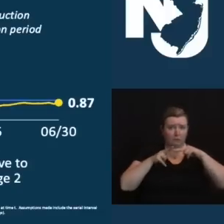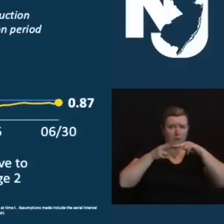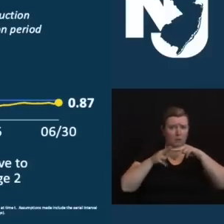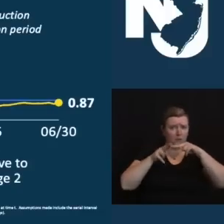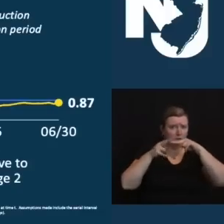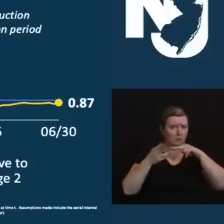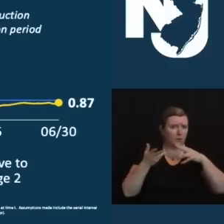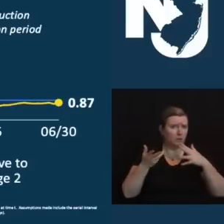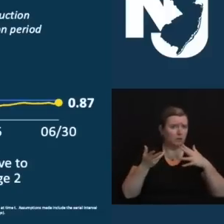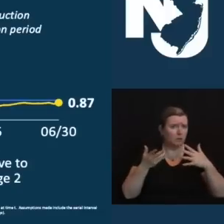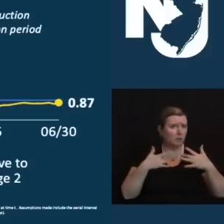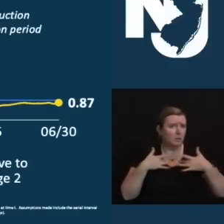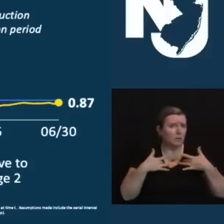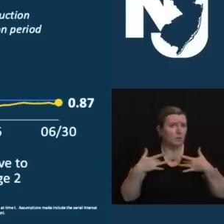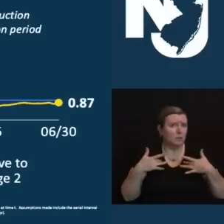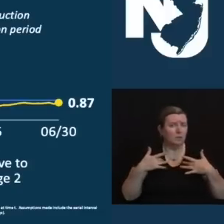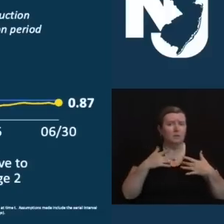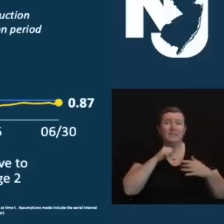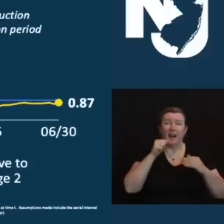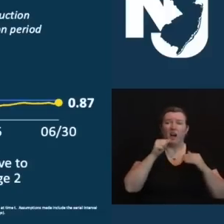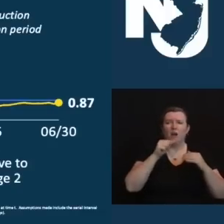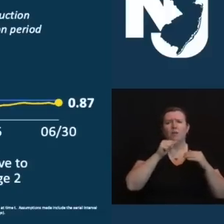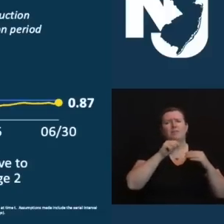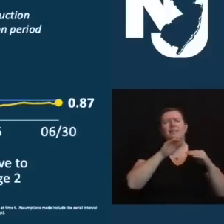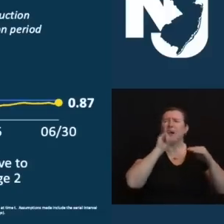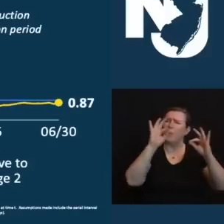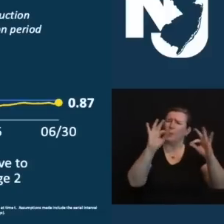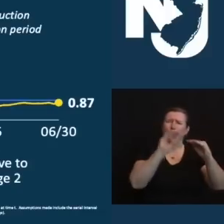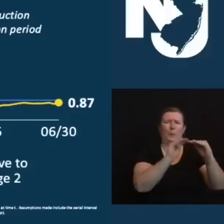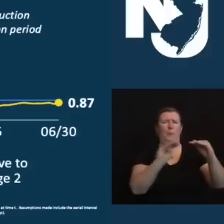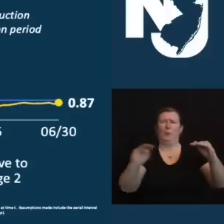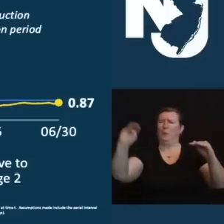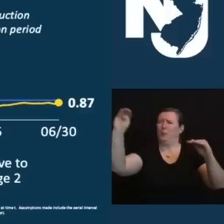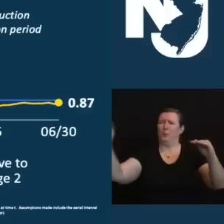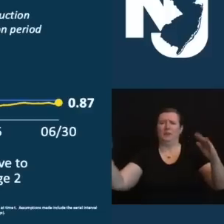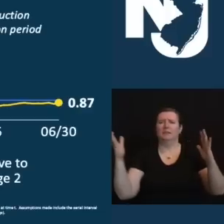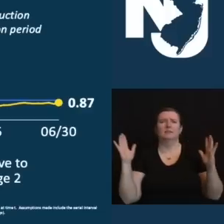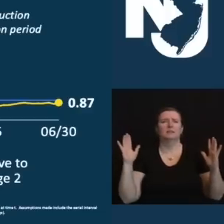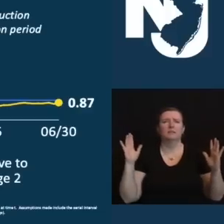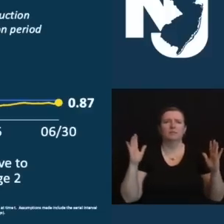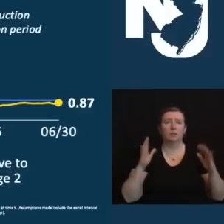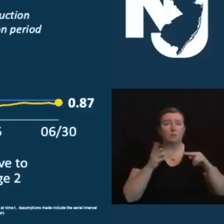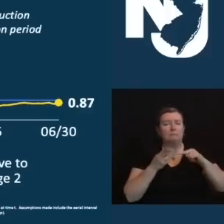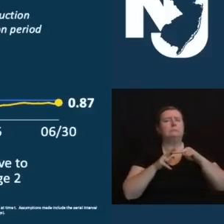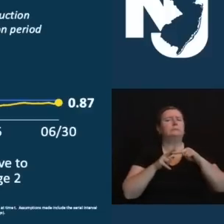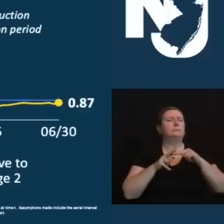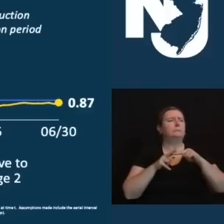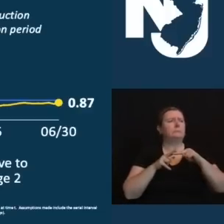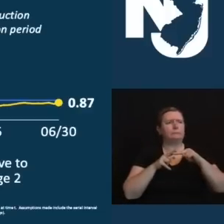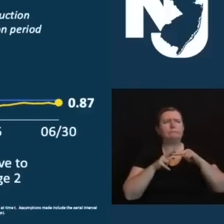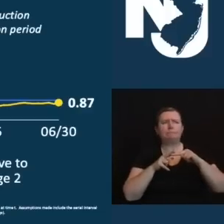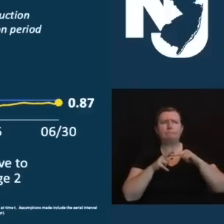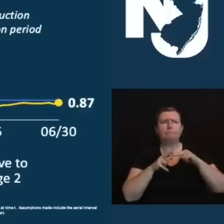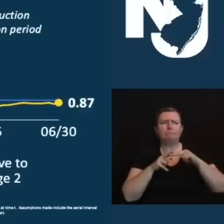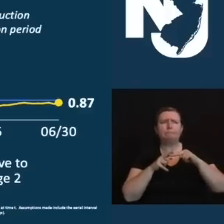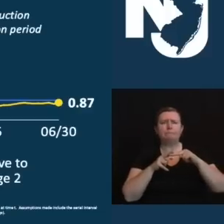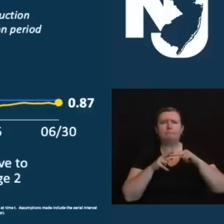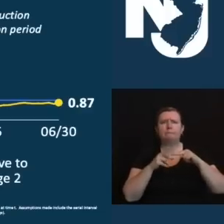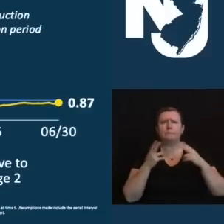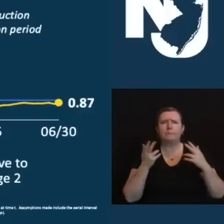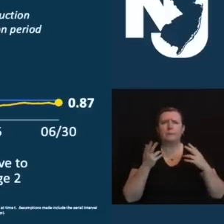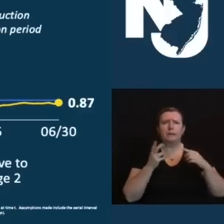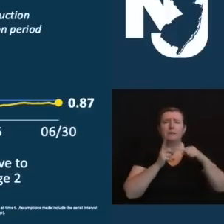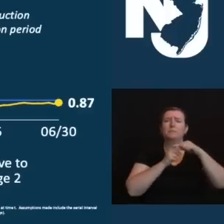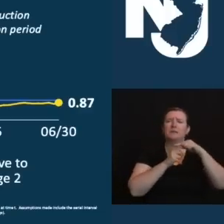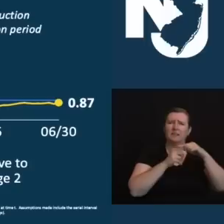that's not a trend. But it is worth noting. We have more daily positives today. The spot positivity is up slightly. The rate of